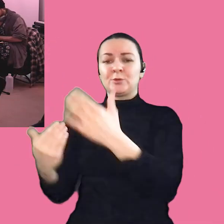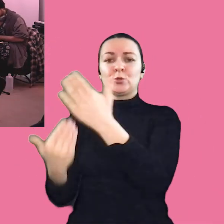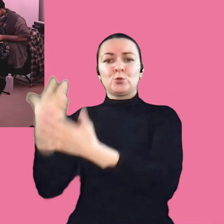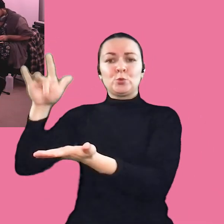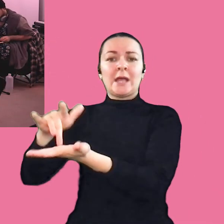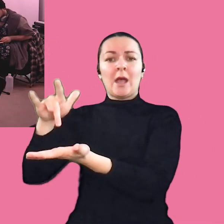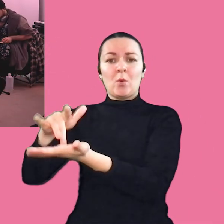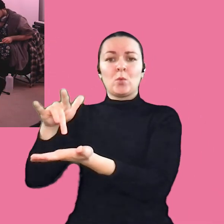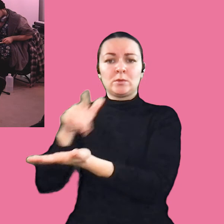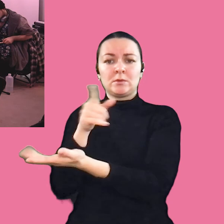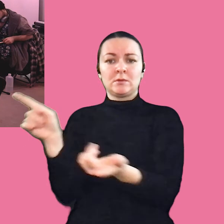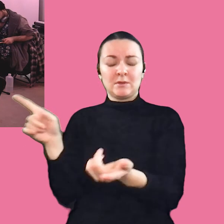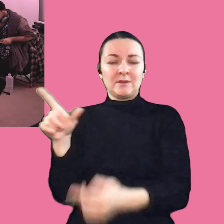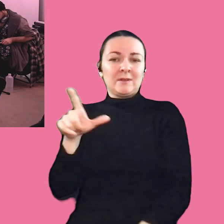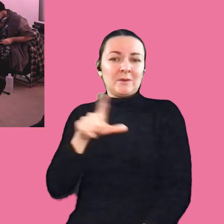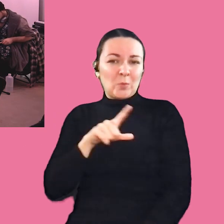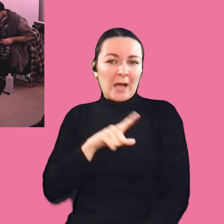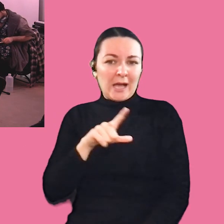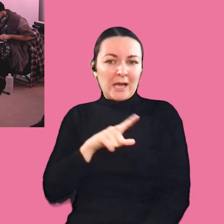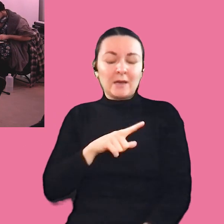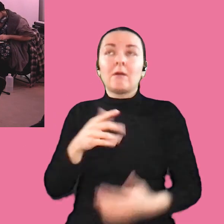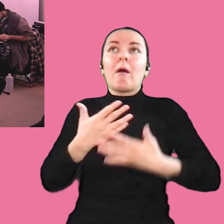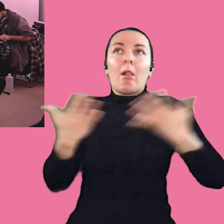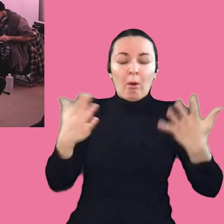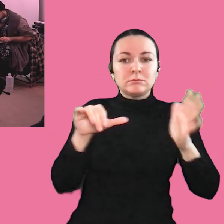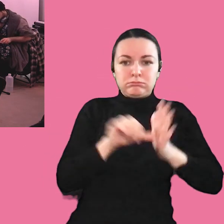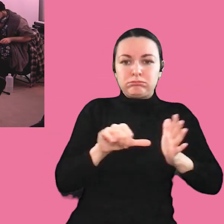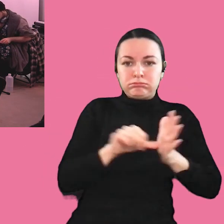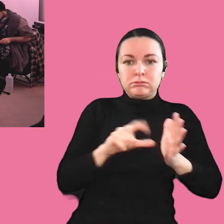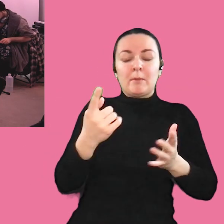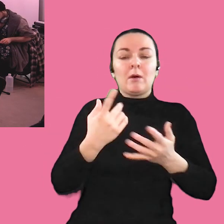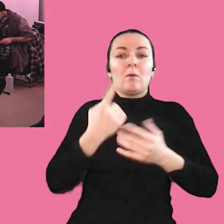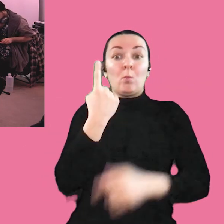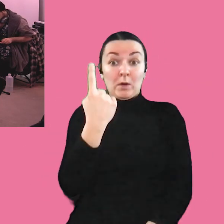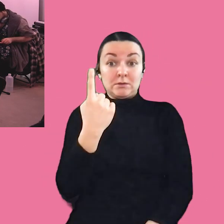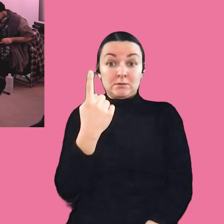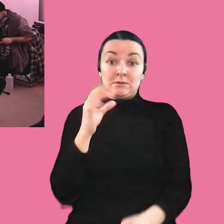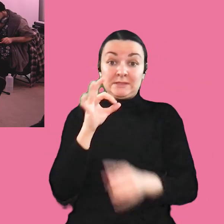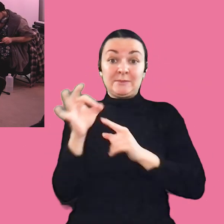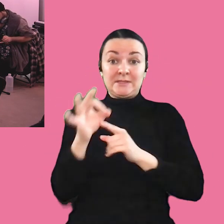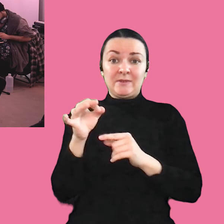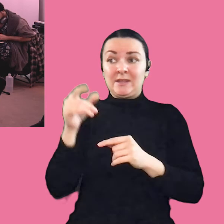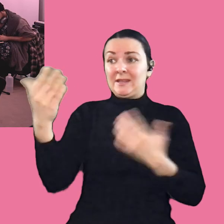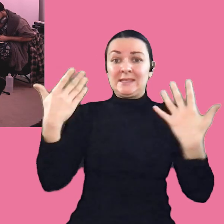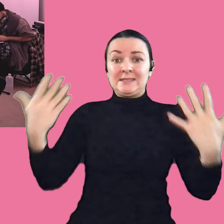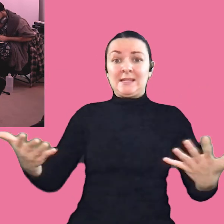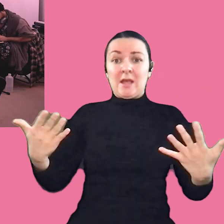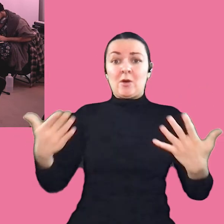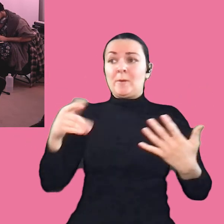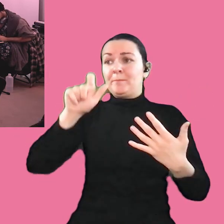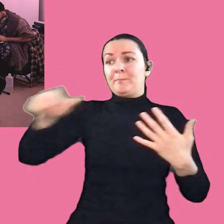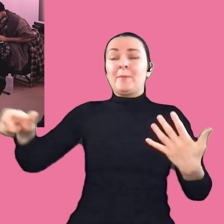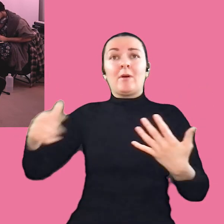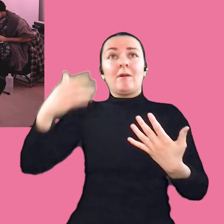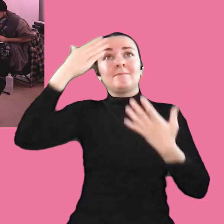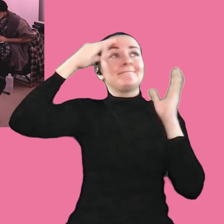towns. And one of the reasons that was lots of reasons why that was problematic, but one was kind of that these people were now outside and